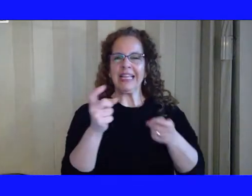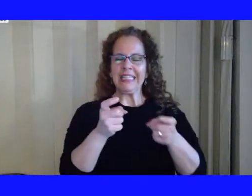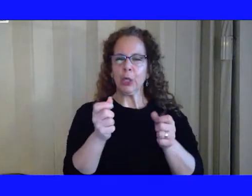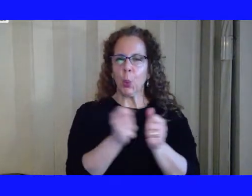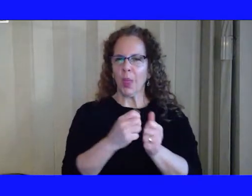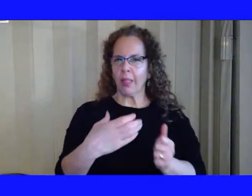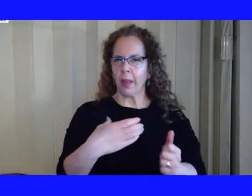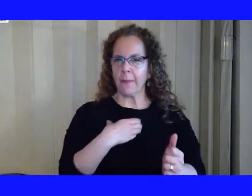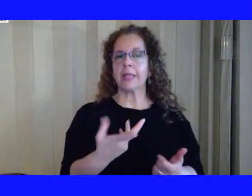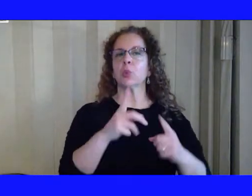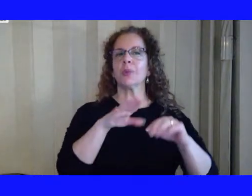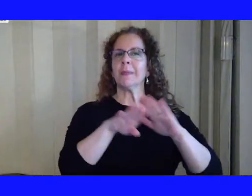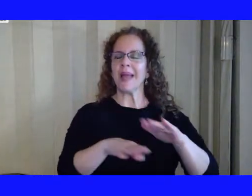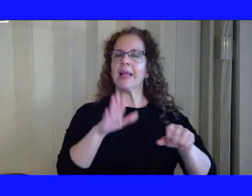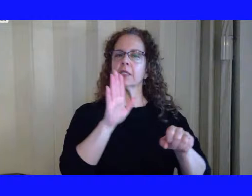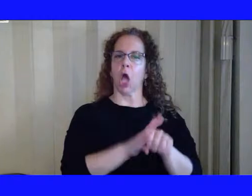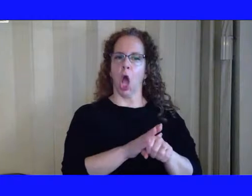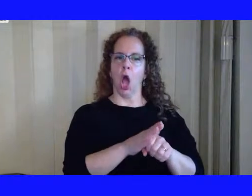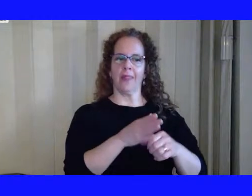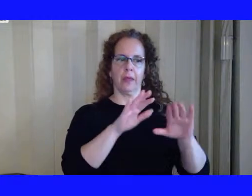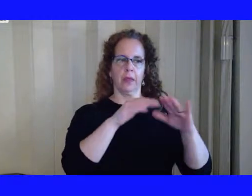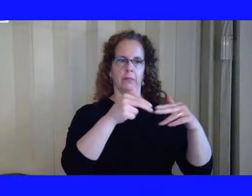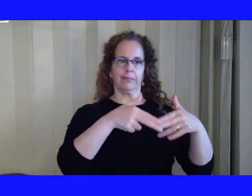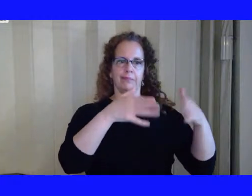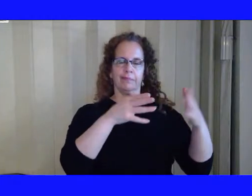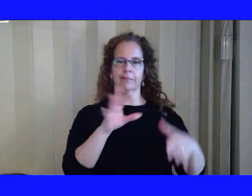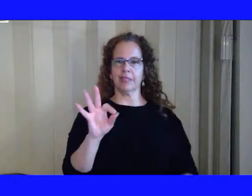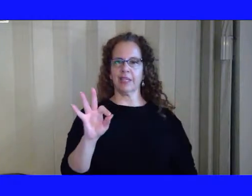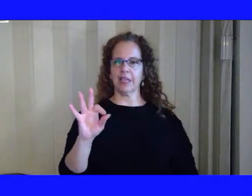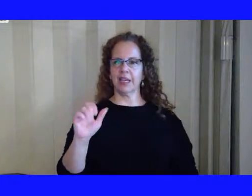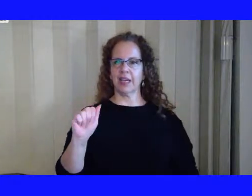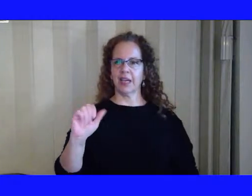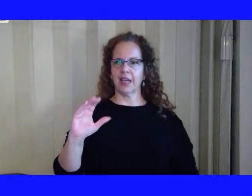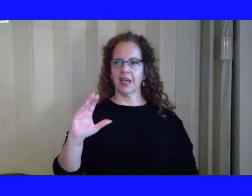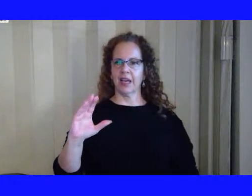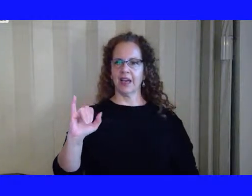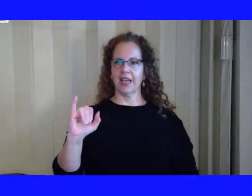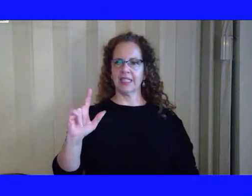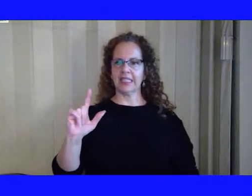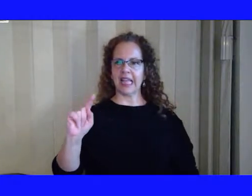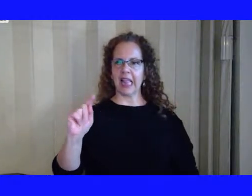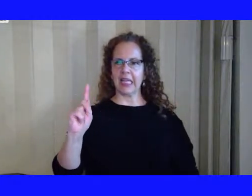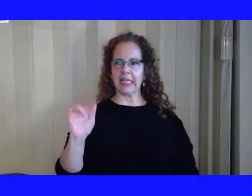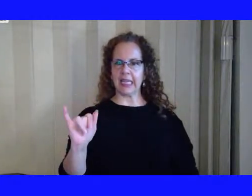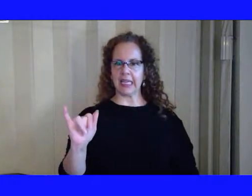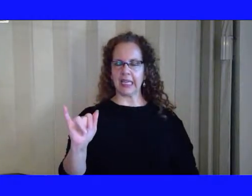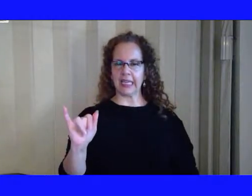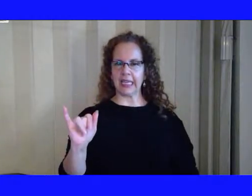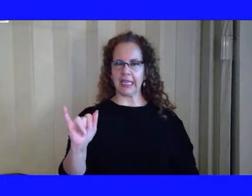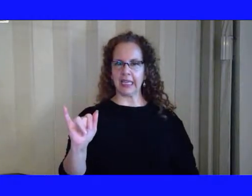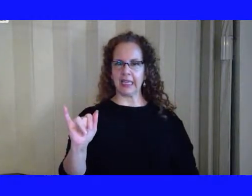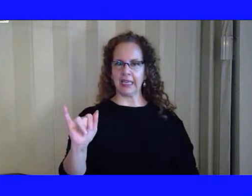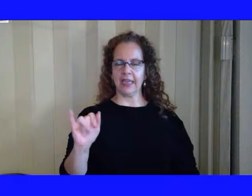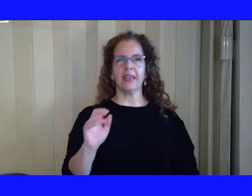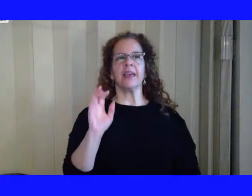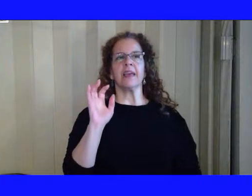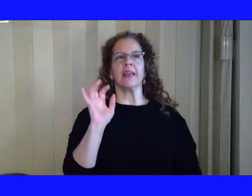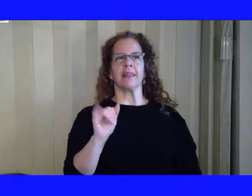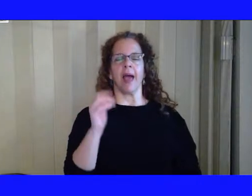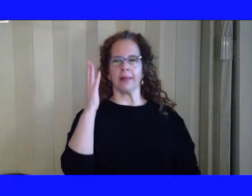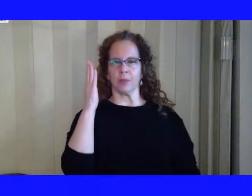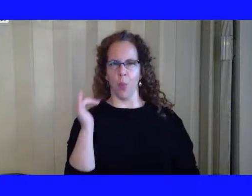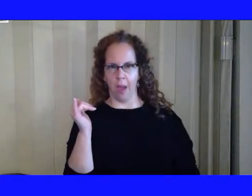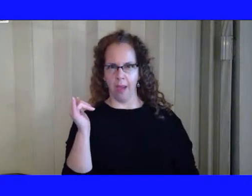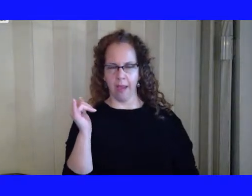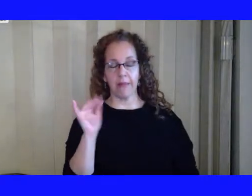exist, and we can figure out how Hillary from QAPI, I'll ask her to do a first pass on both